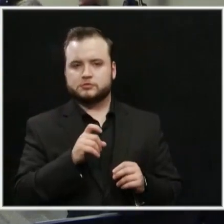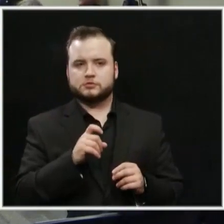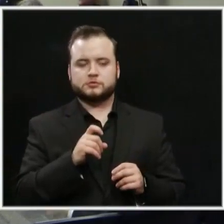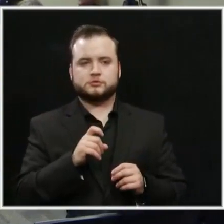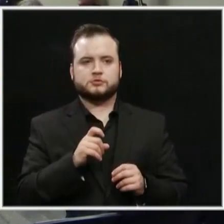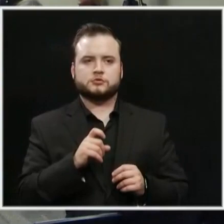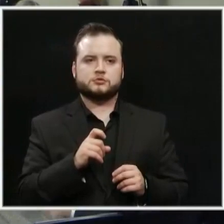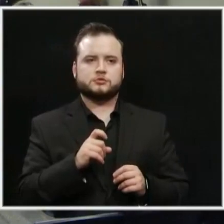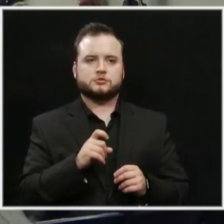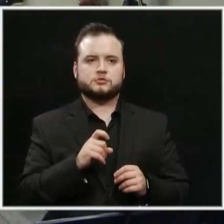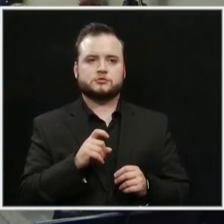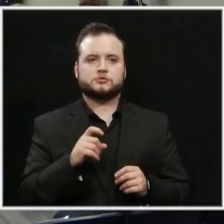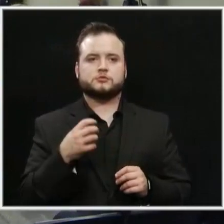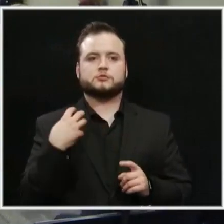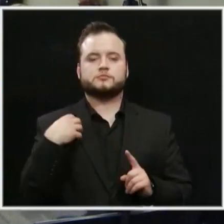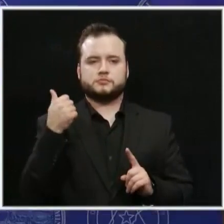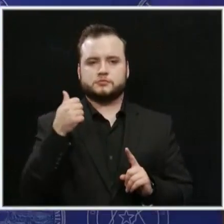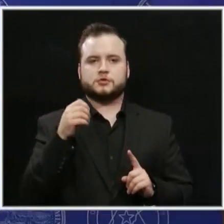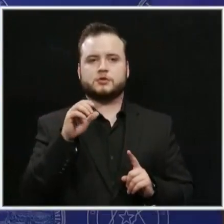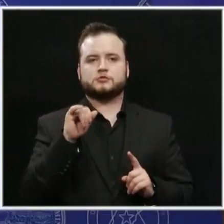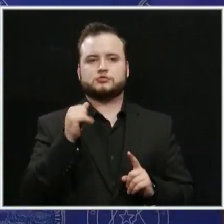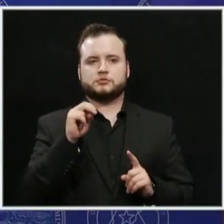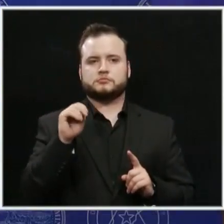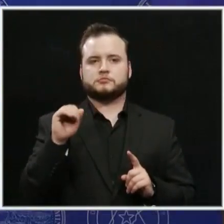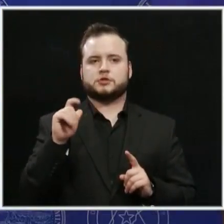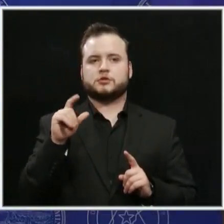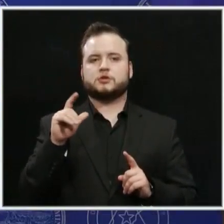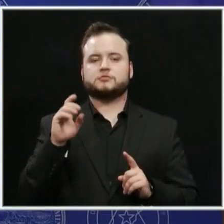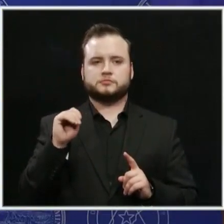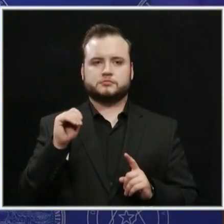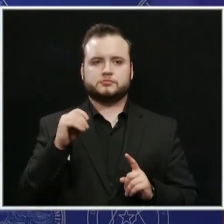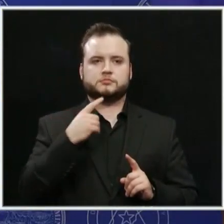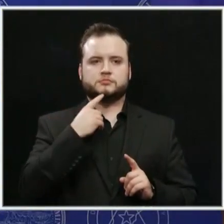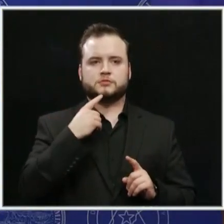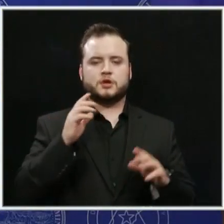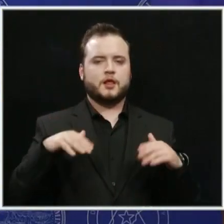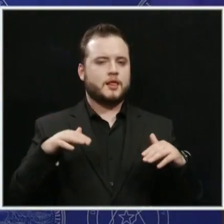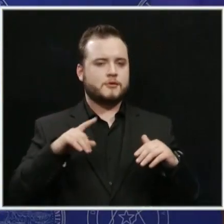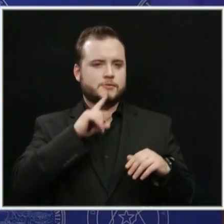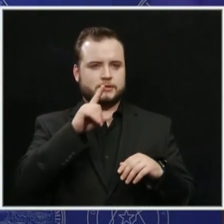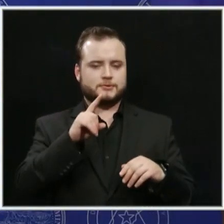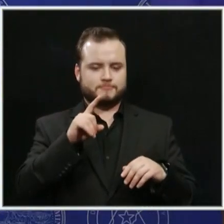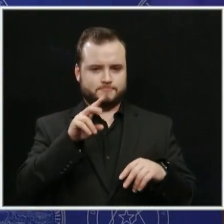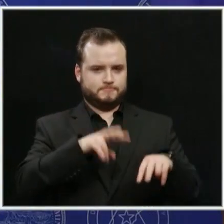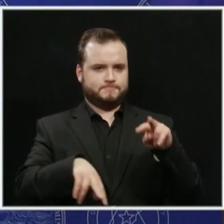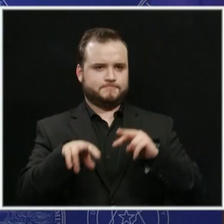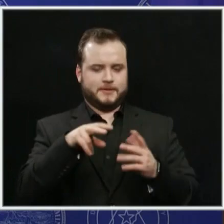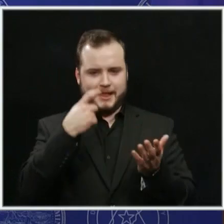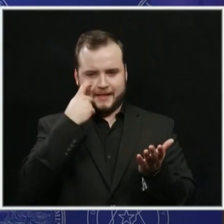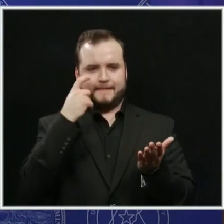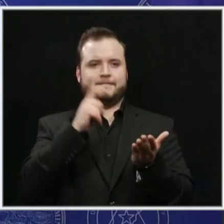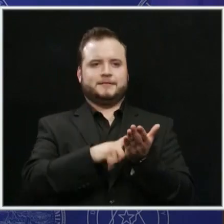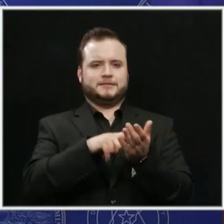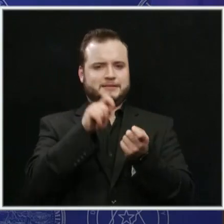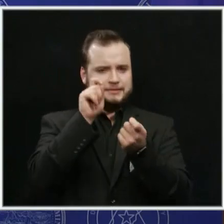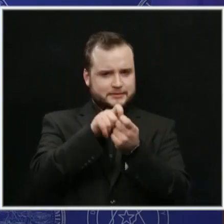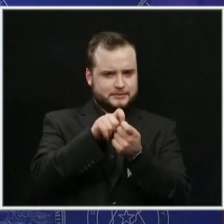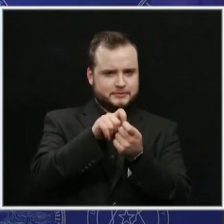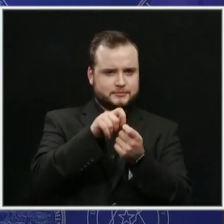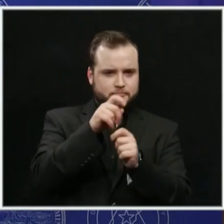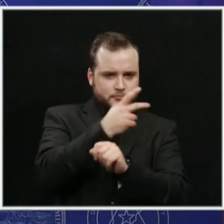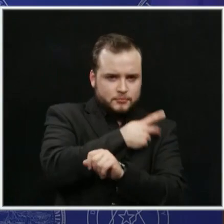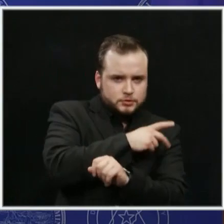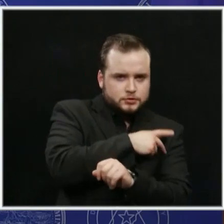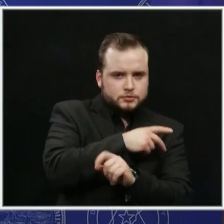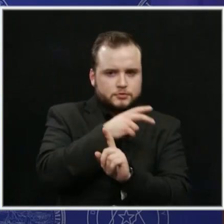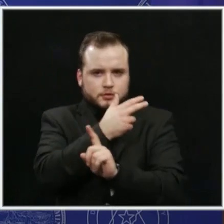we have not been in the practice of identifying specific patients in specific hospitals for obvious